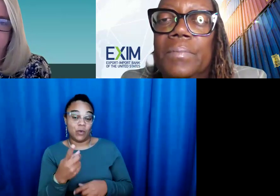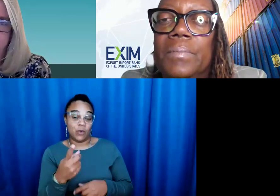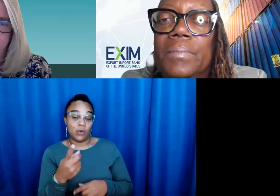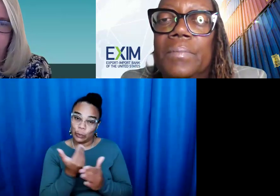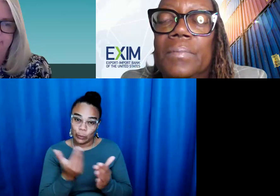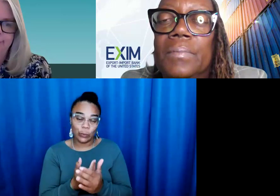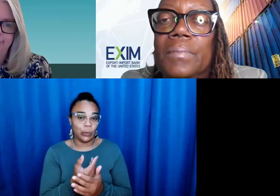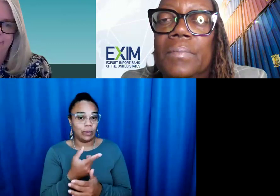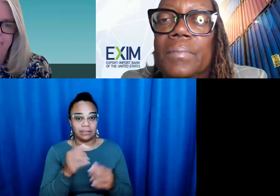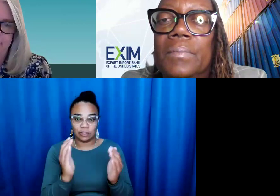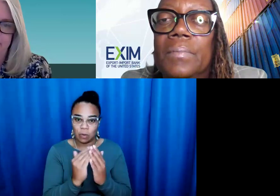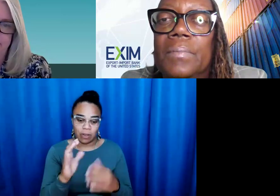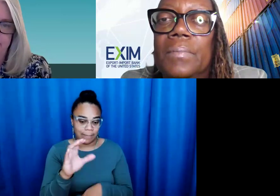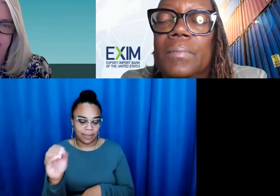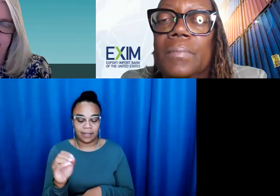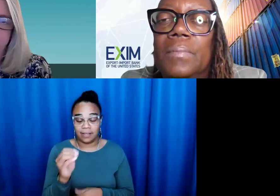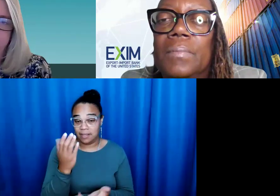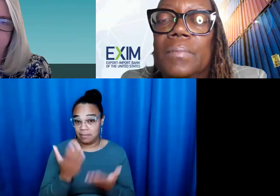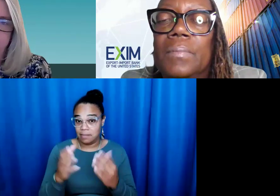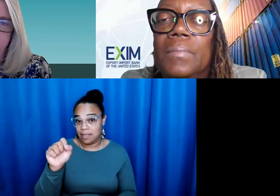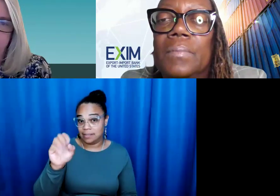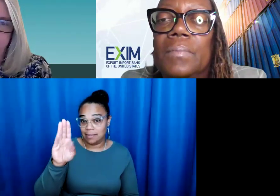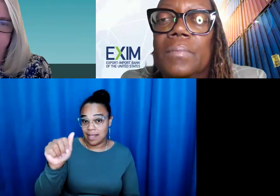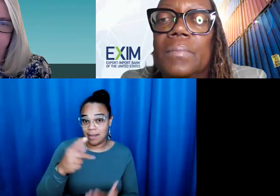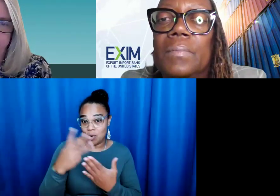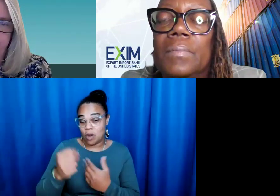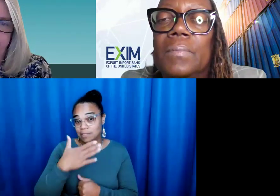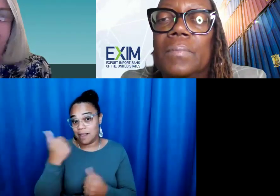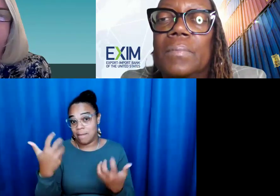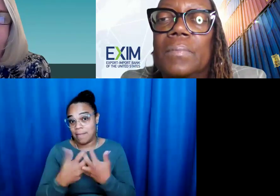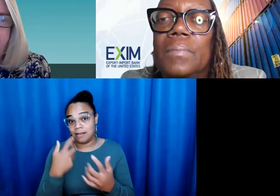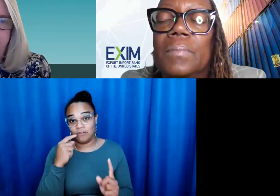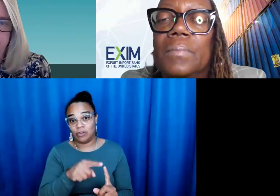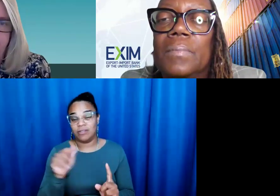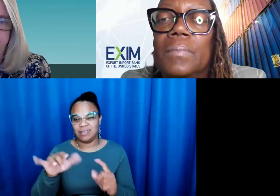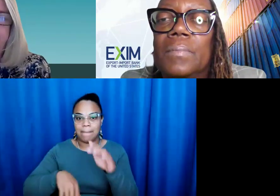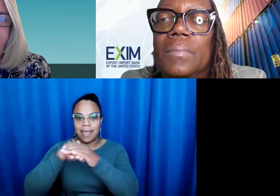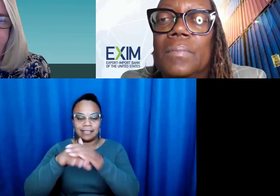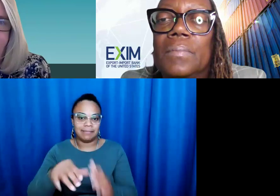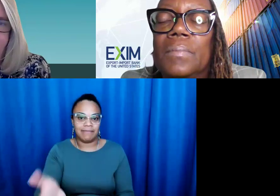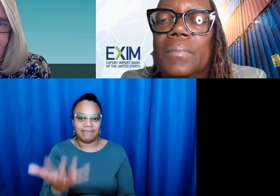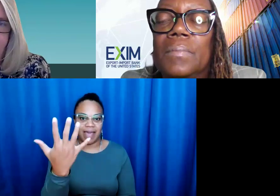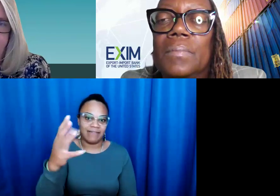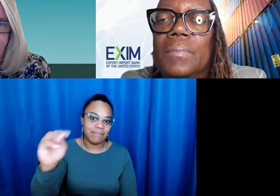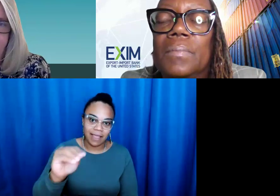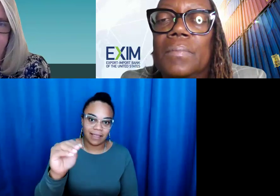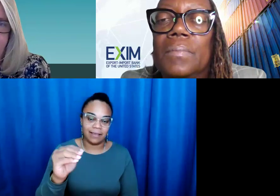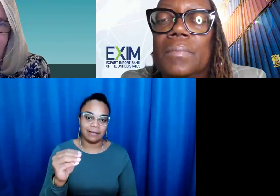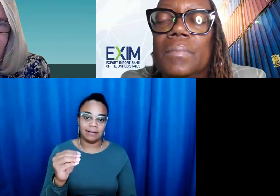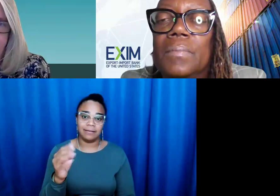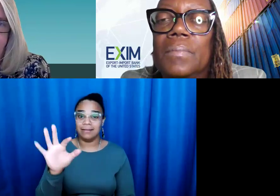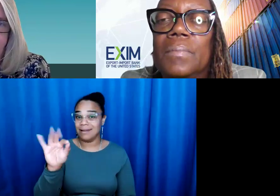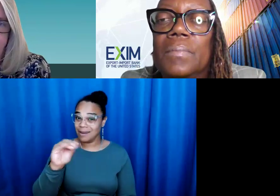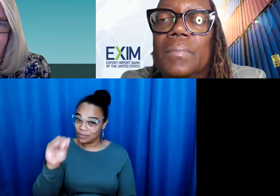this and you're a smaller company, maybe the SBA program is the one for you. It's a maximum 5 million, up to 90% guarantee